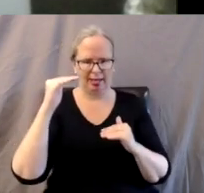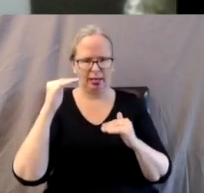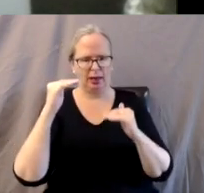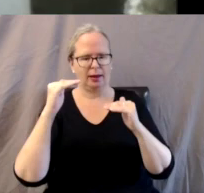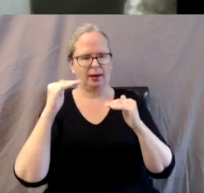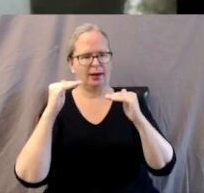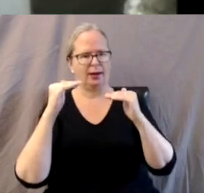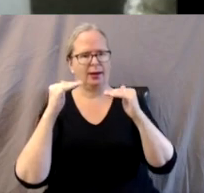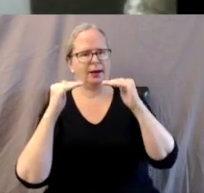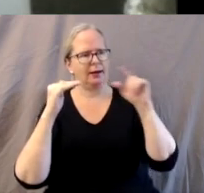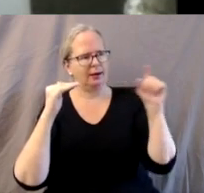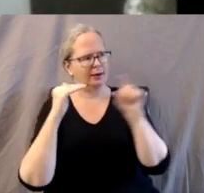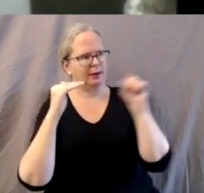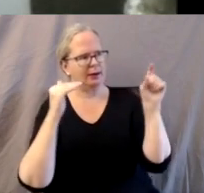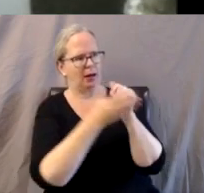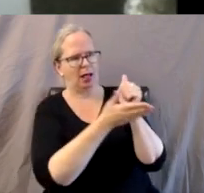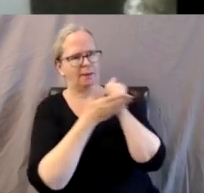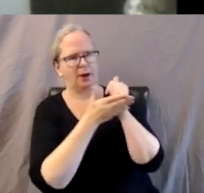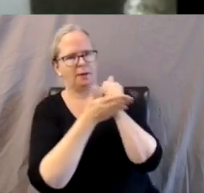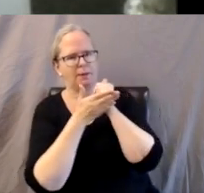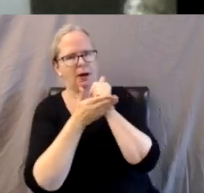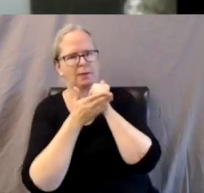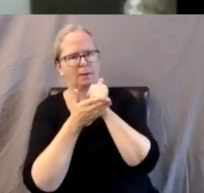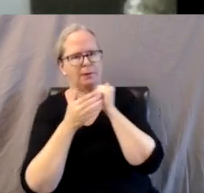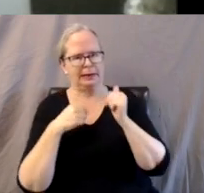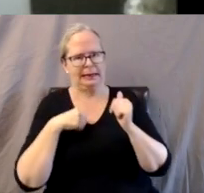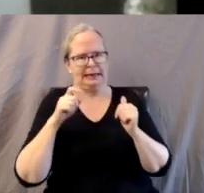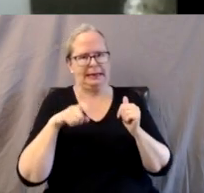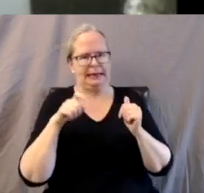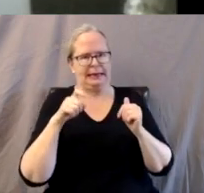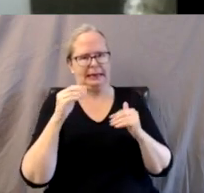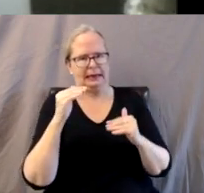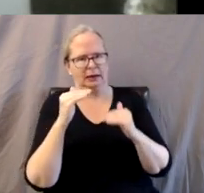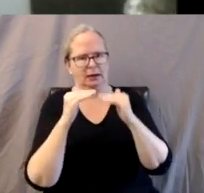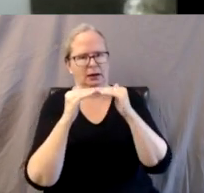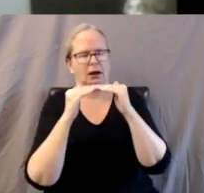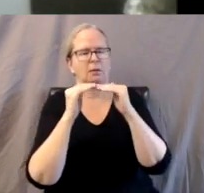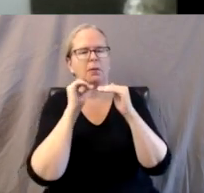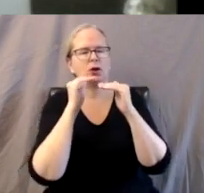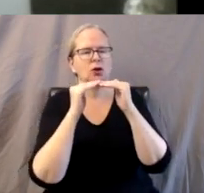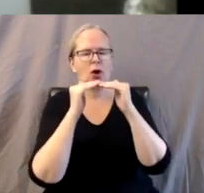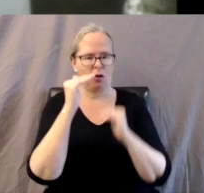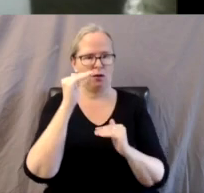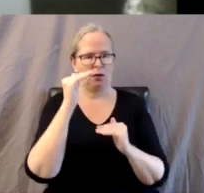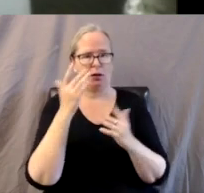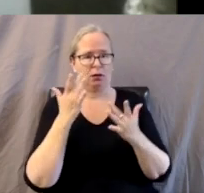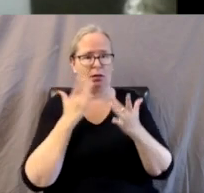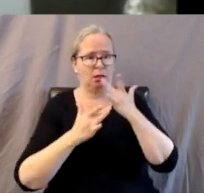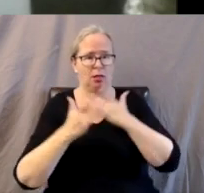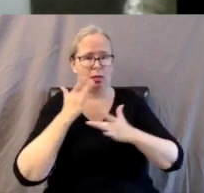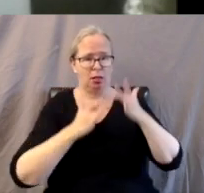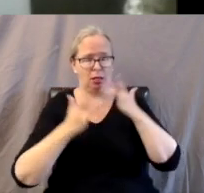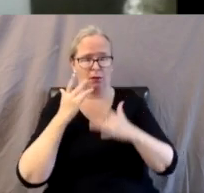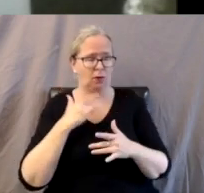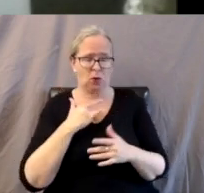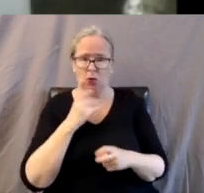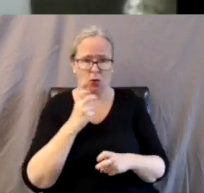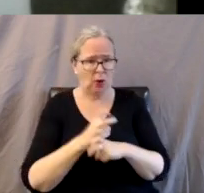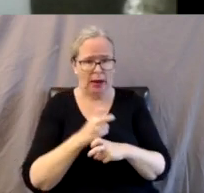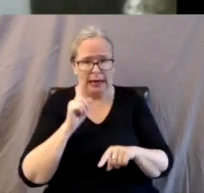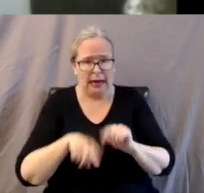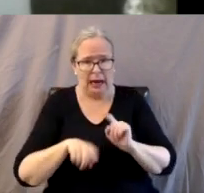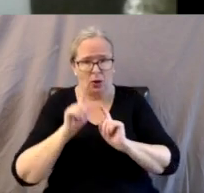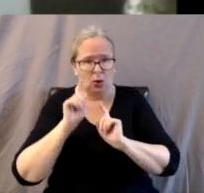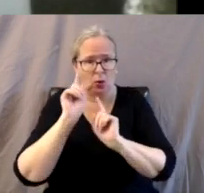subsistence rather than being constantly having to scramble to get these